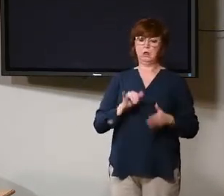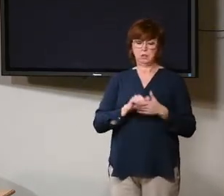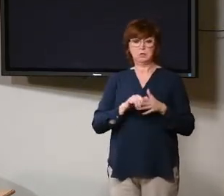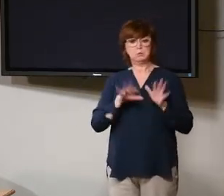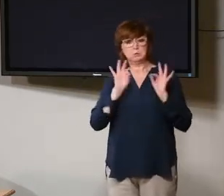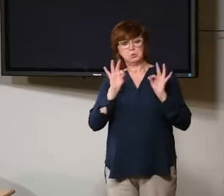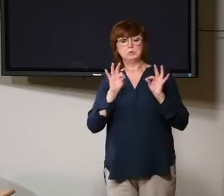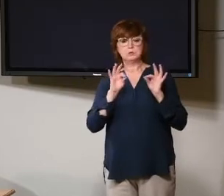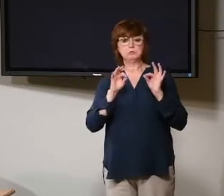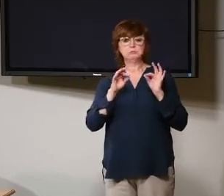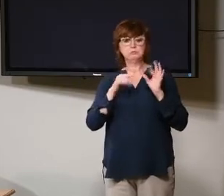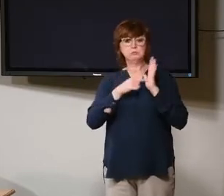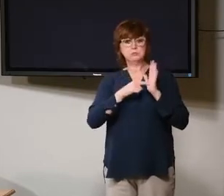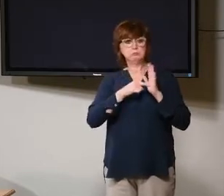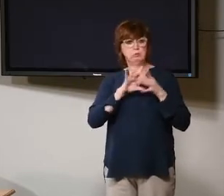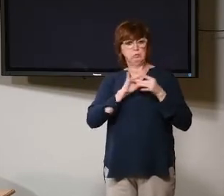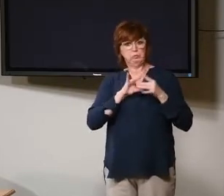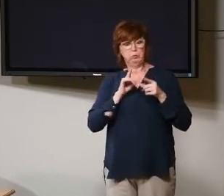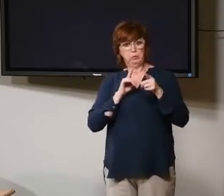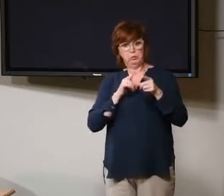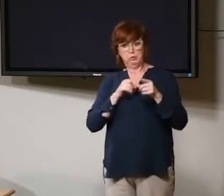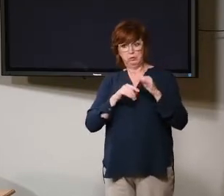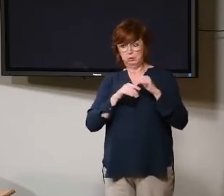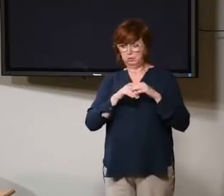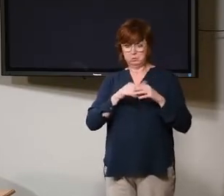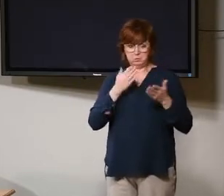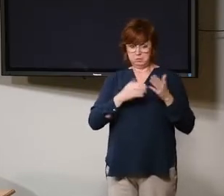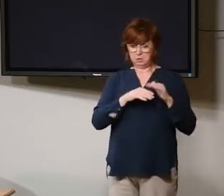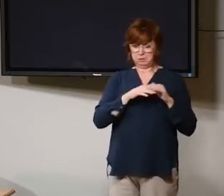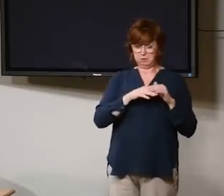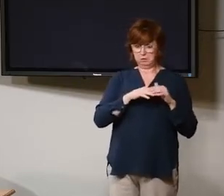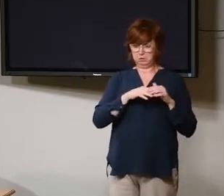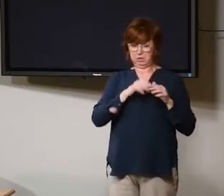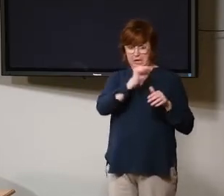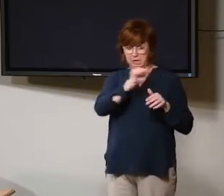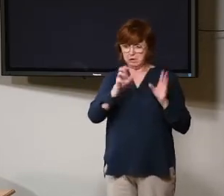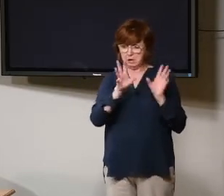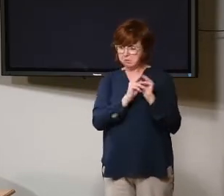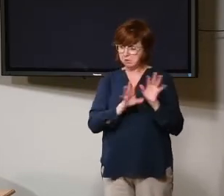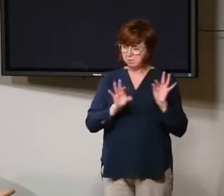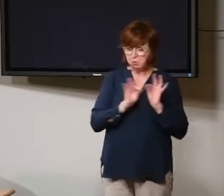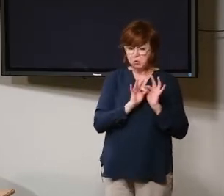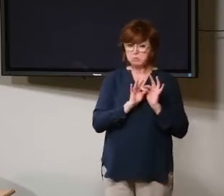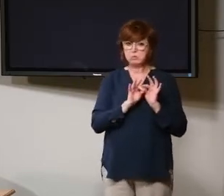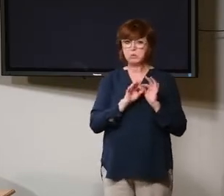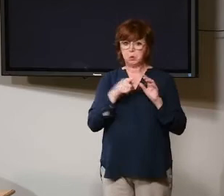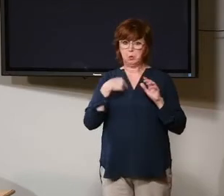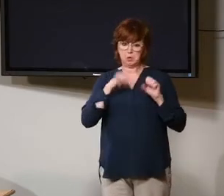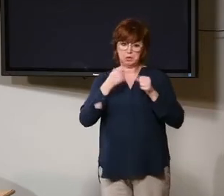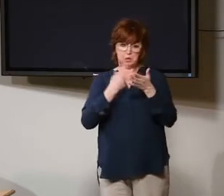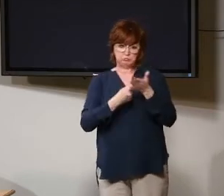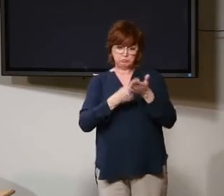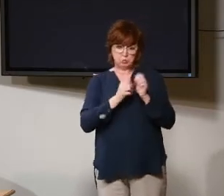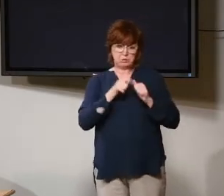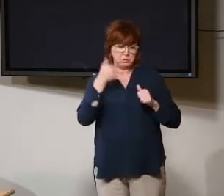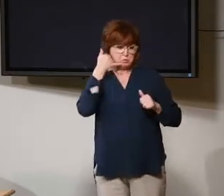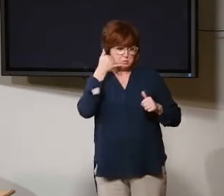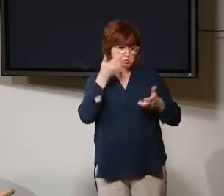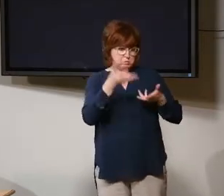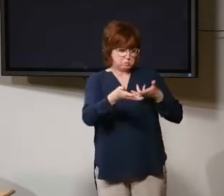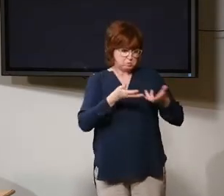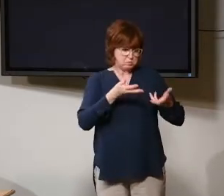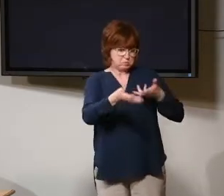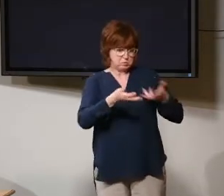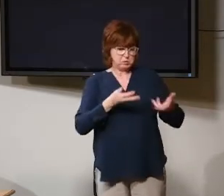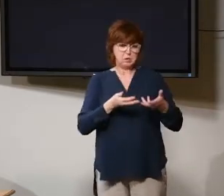Is there an opportunity to keep those numbers below 10? But if they have to be above 10, let's have that conversation on how we can do that with